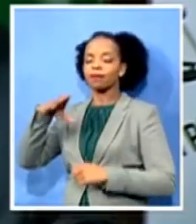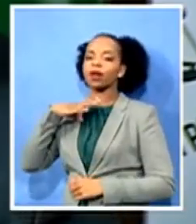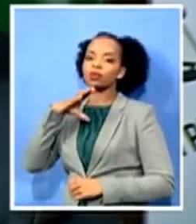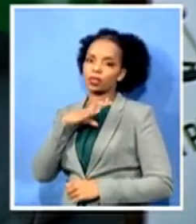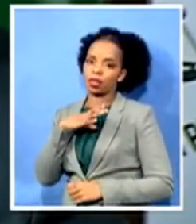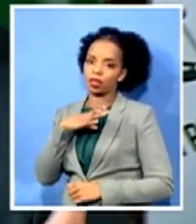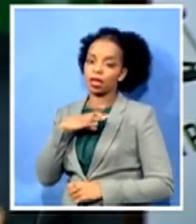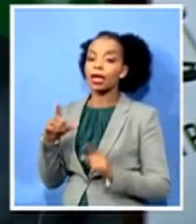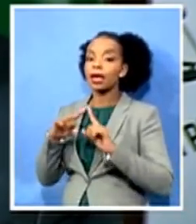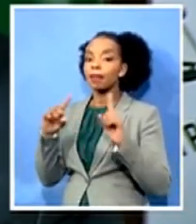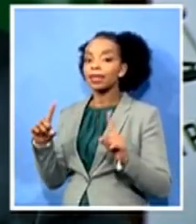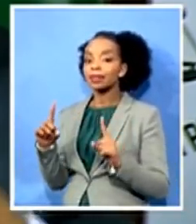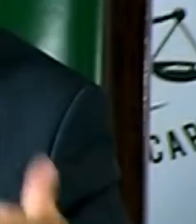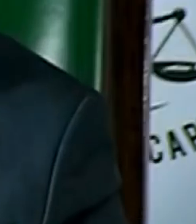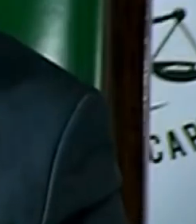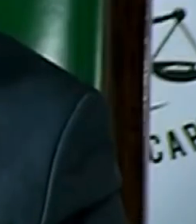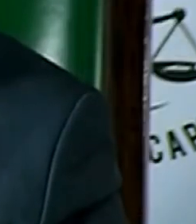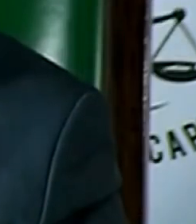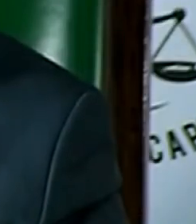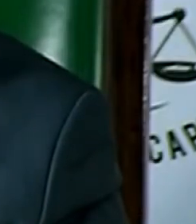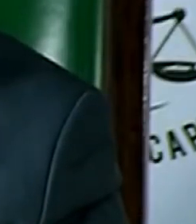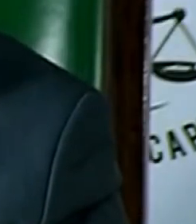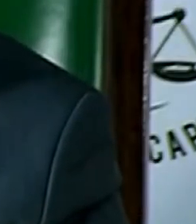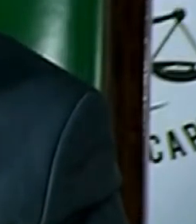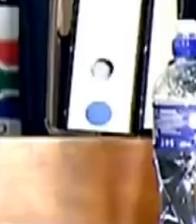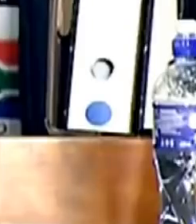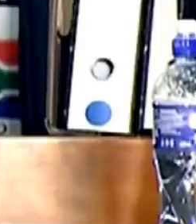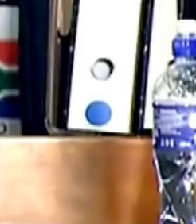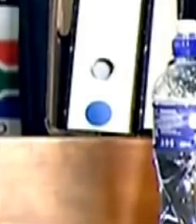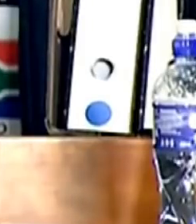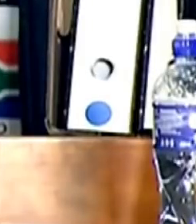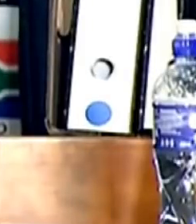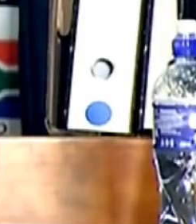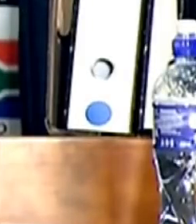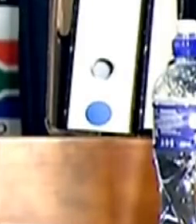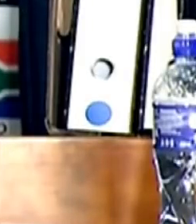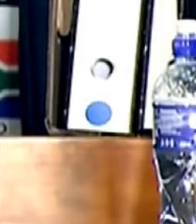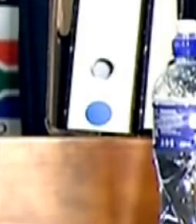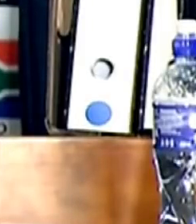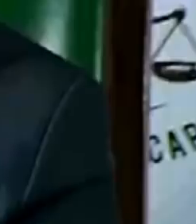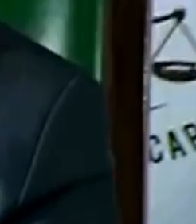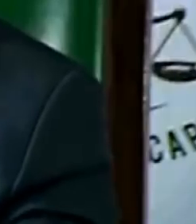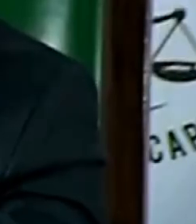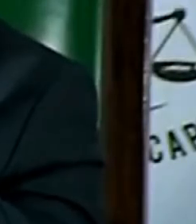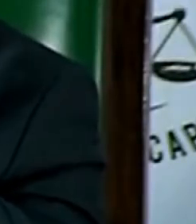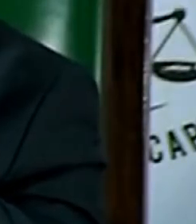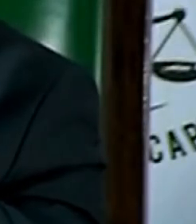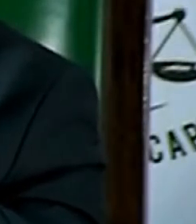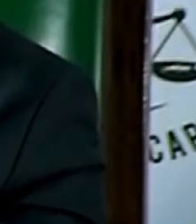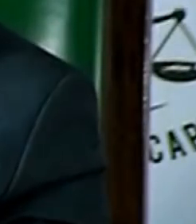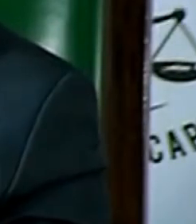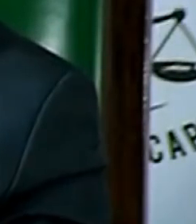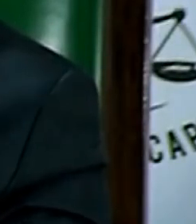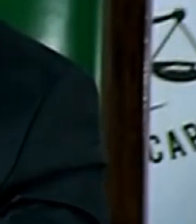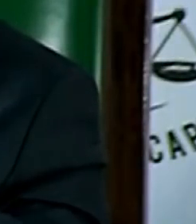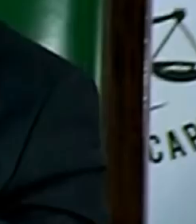standing invitation to attend unless excluded. Is that right? That is correct, Chair. Okay, so when we say EXCO, we're referring to